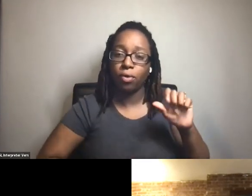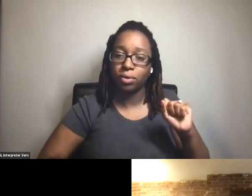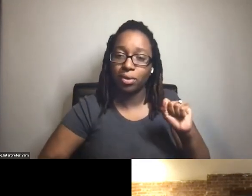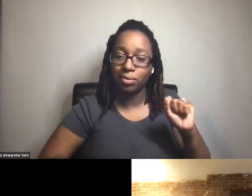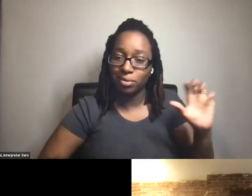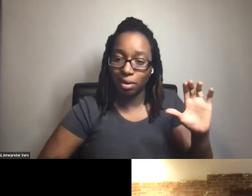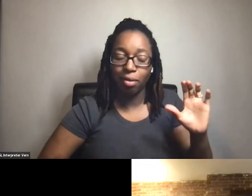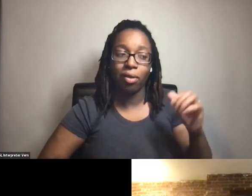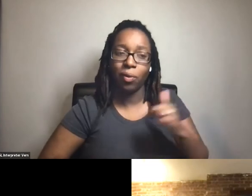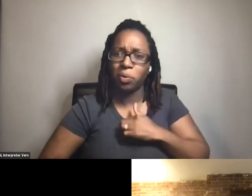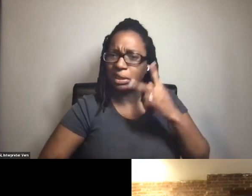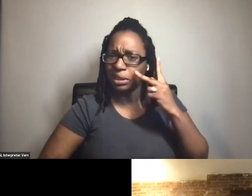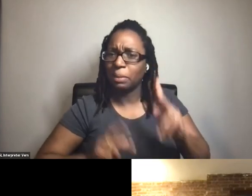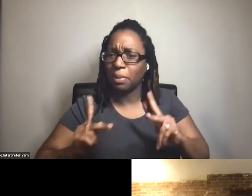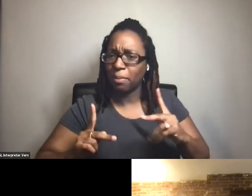it, and